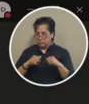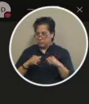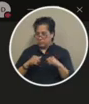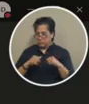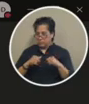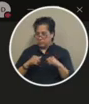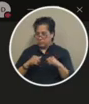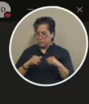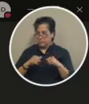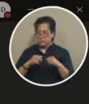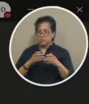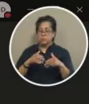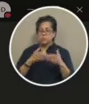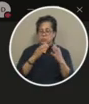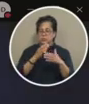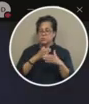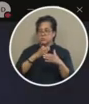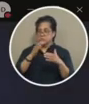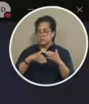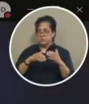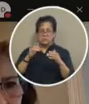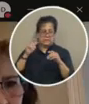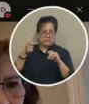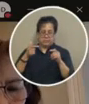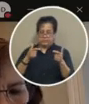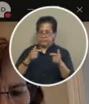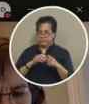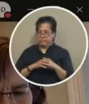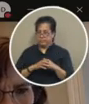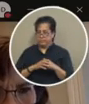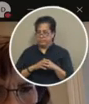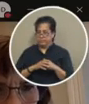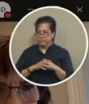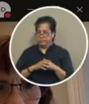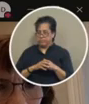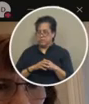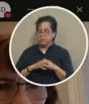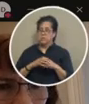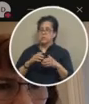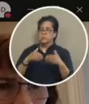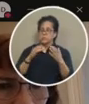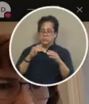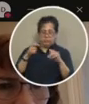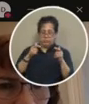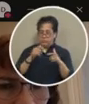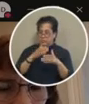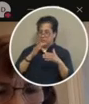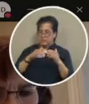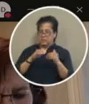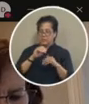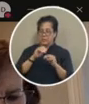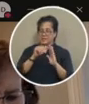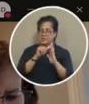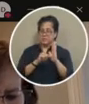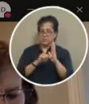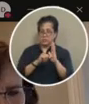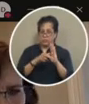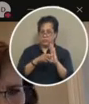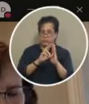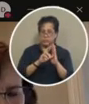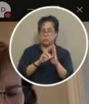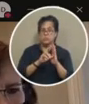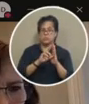So motion to adjourn. Second. There's a motion and a second to adjourn the agenda review meeting. All in